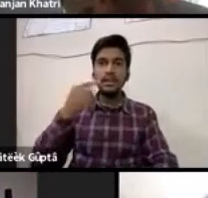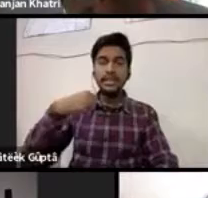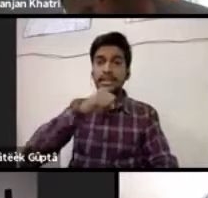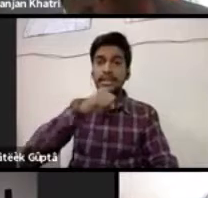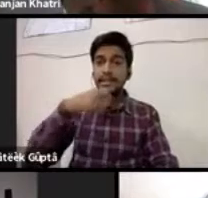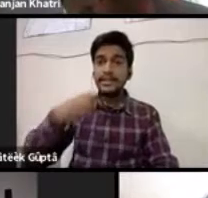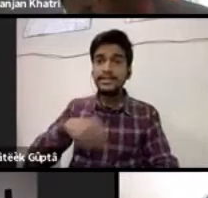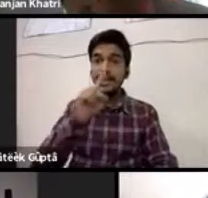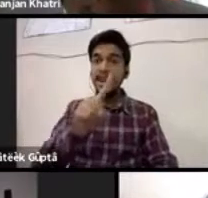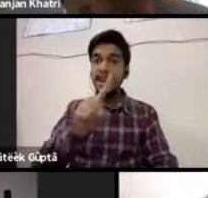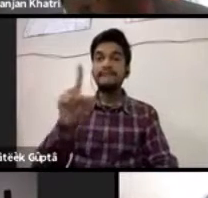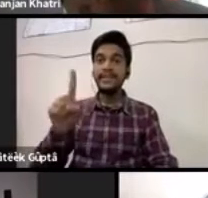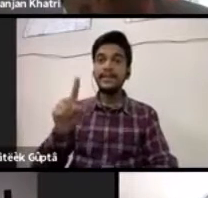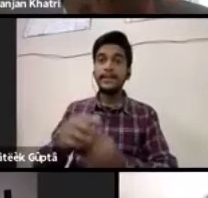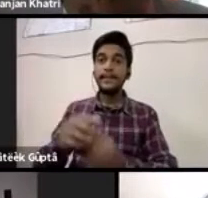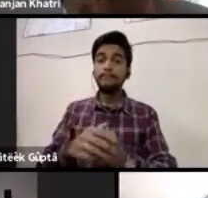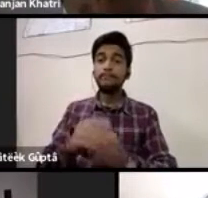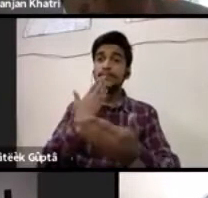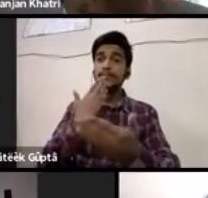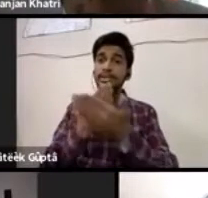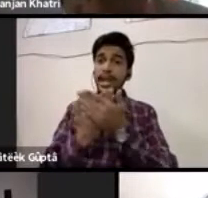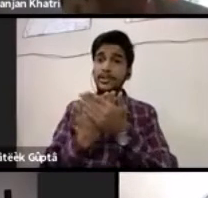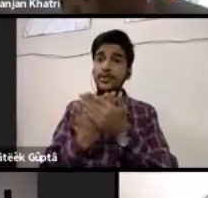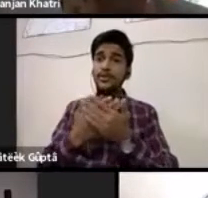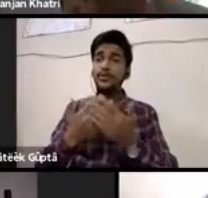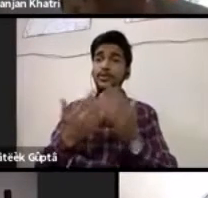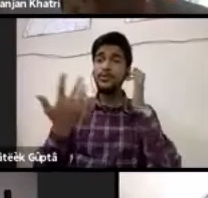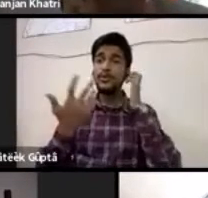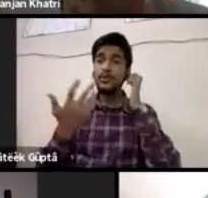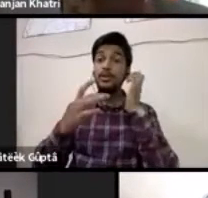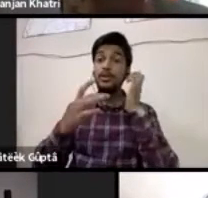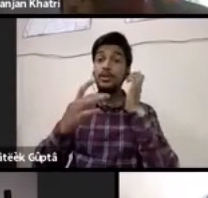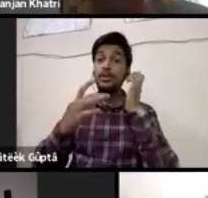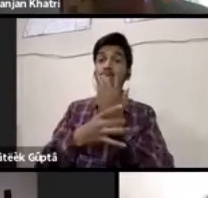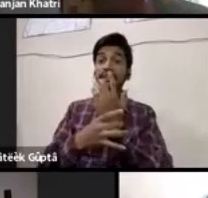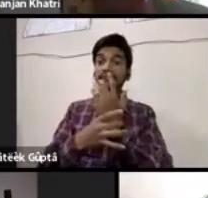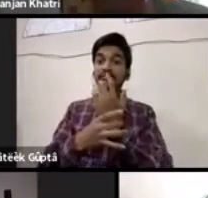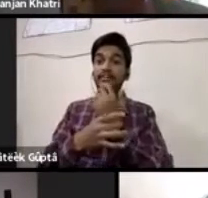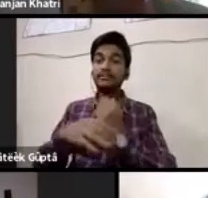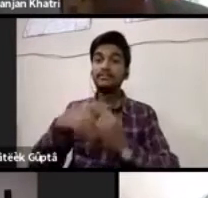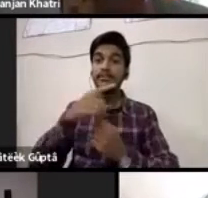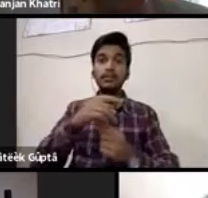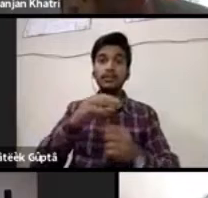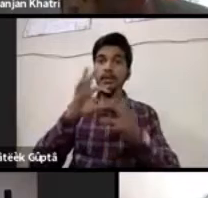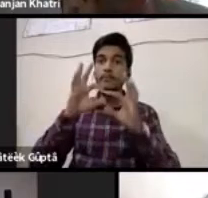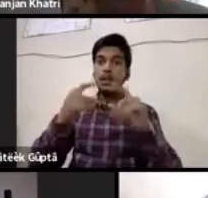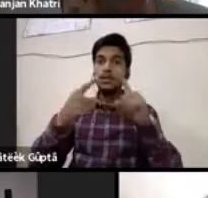thankfully, with medical intervention, doctors managed to revive it to an extent.